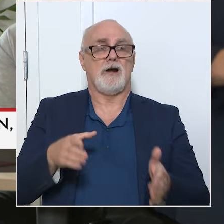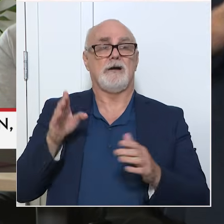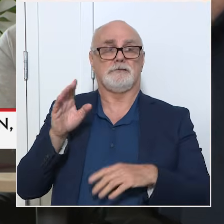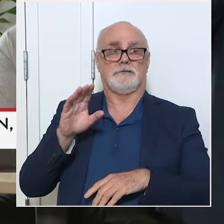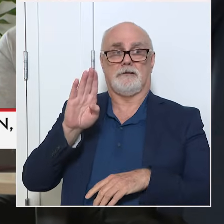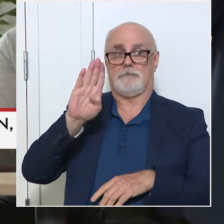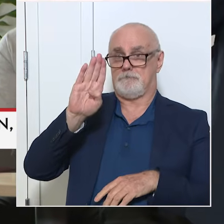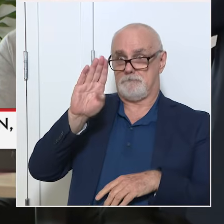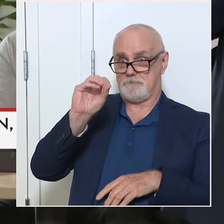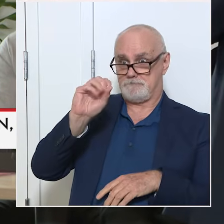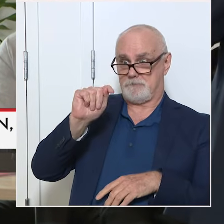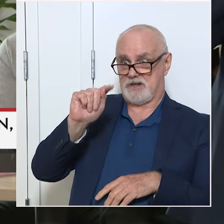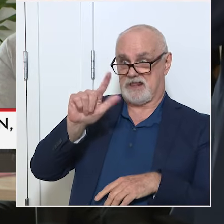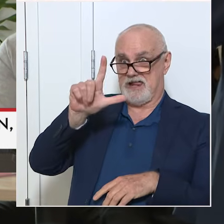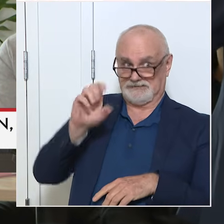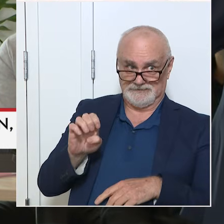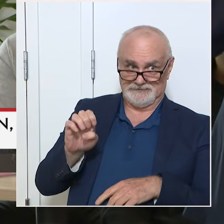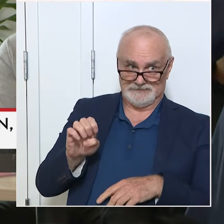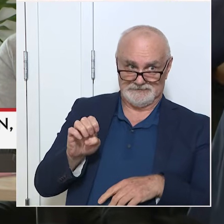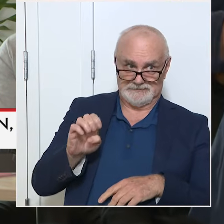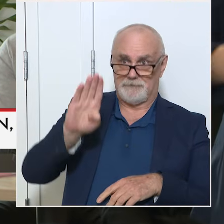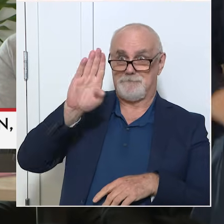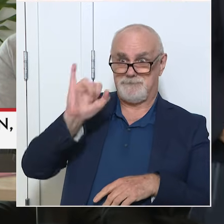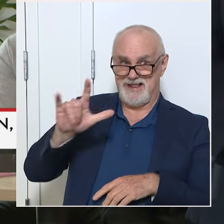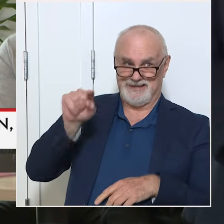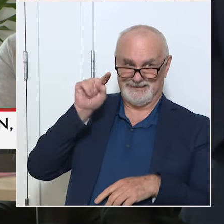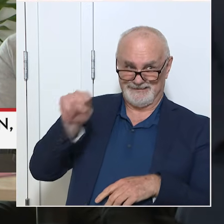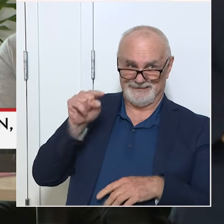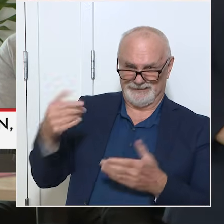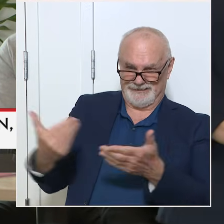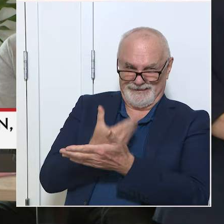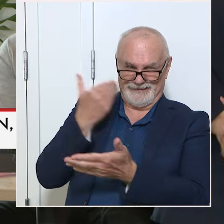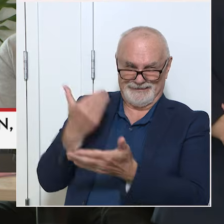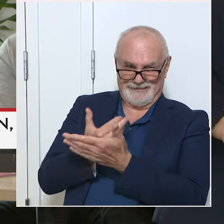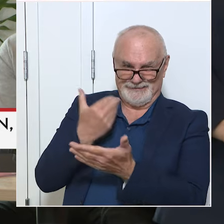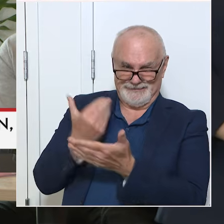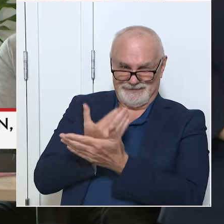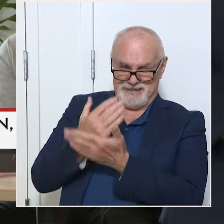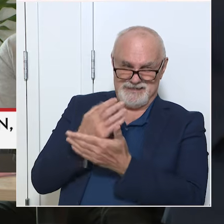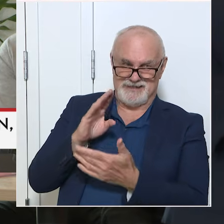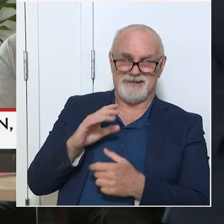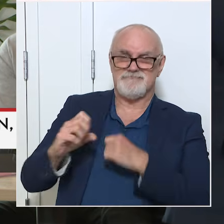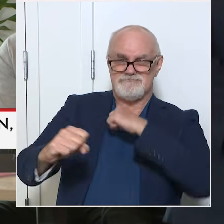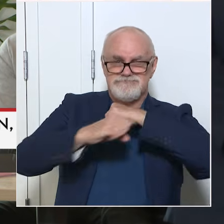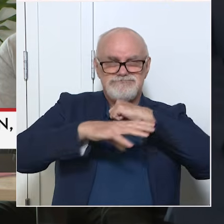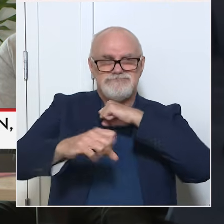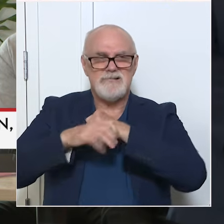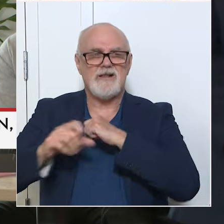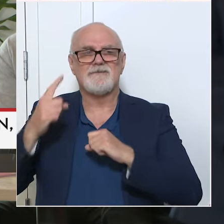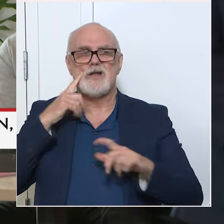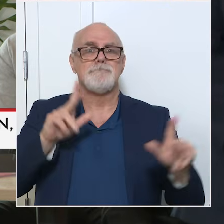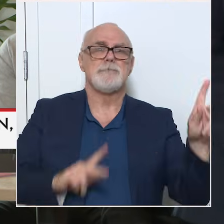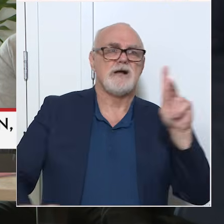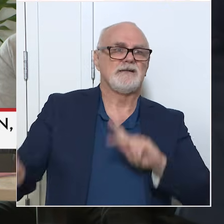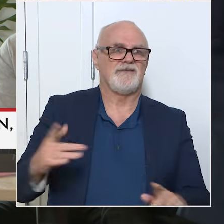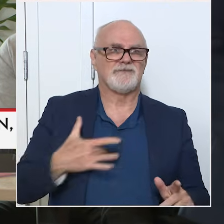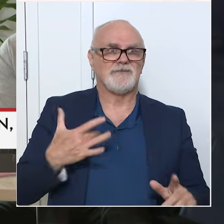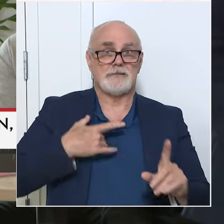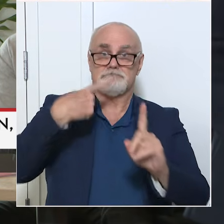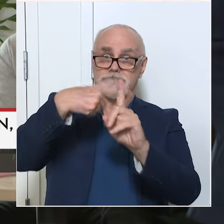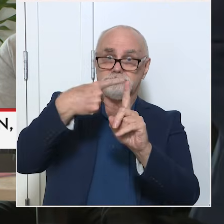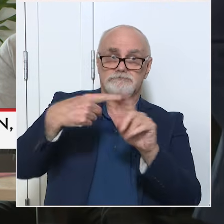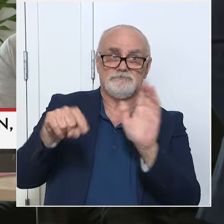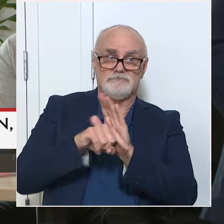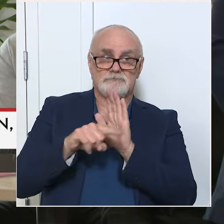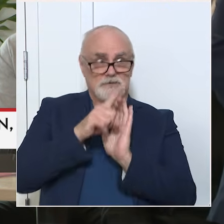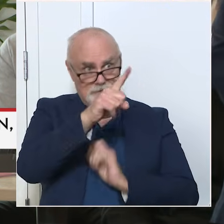DC Council tomorrow. It's been quite a spirited campaign already from both supporters and those in opposition to the bill. Where do you fall on it? I don't support it.